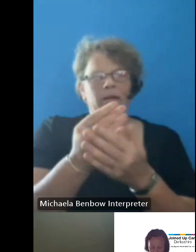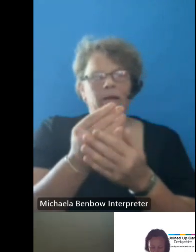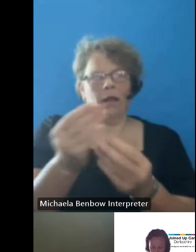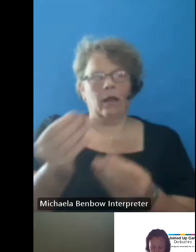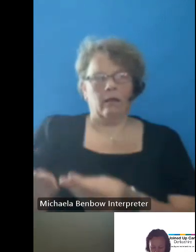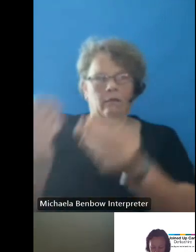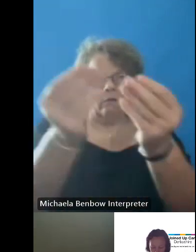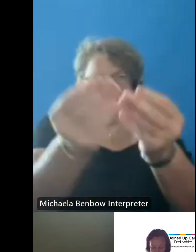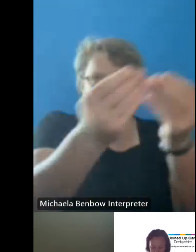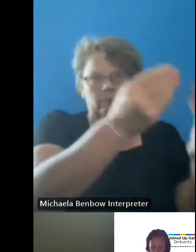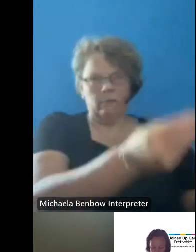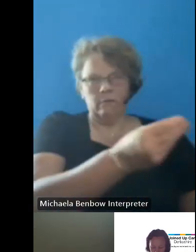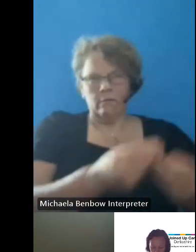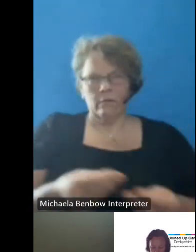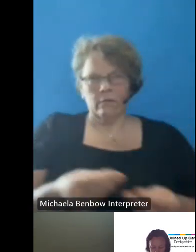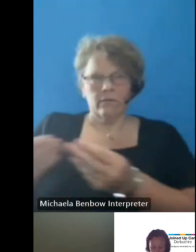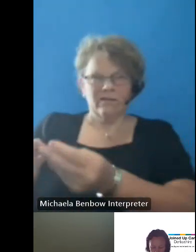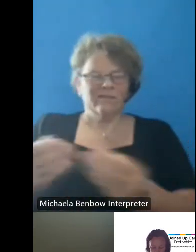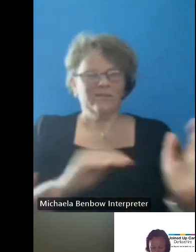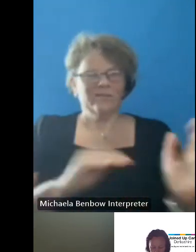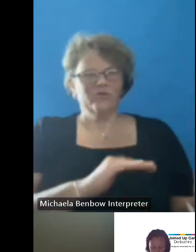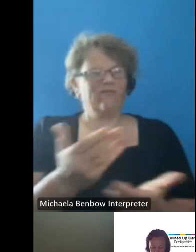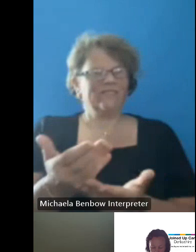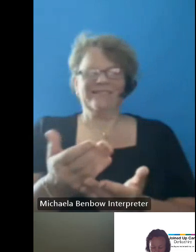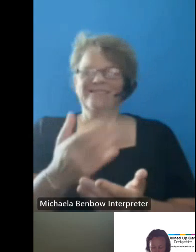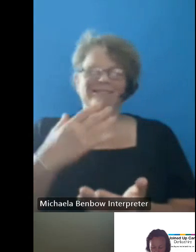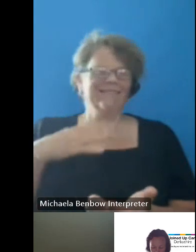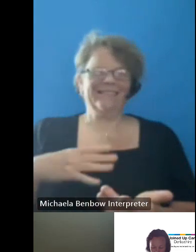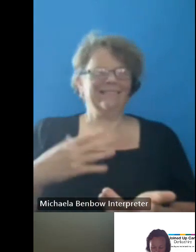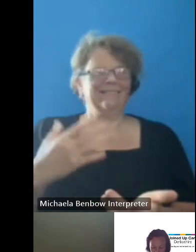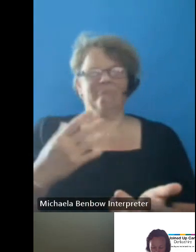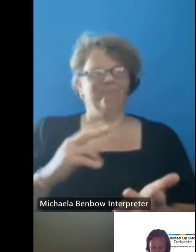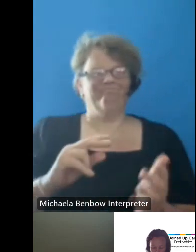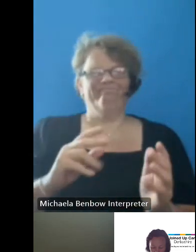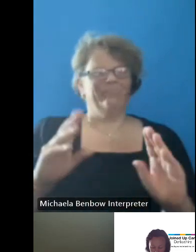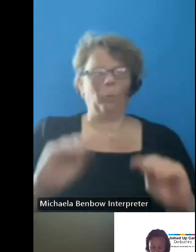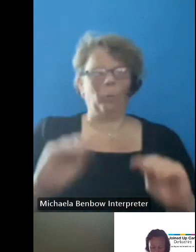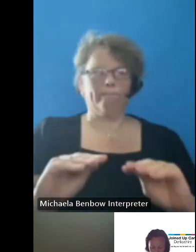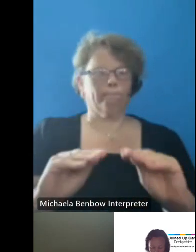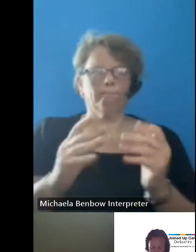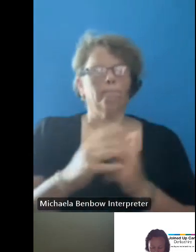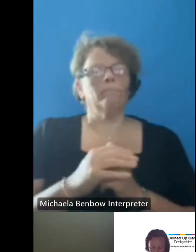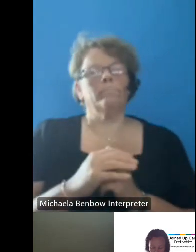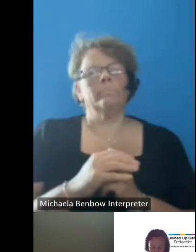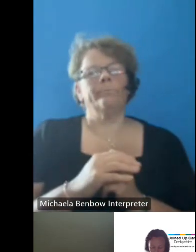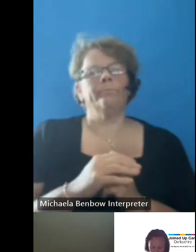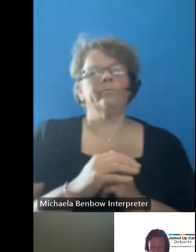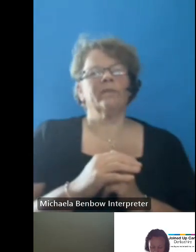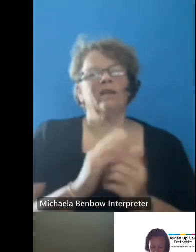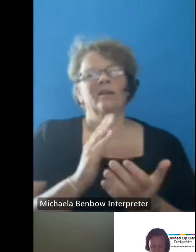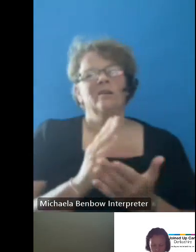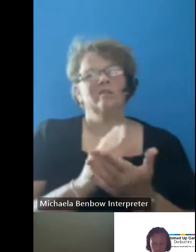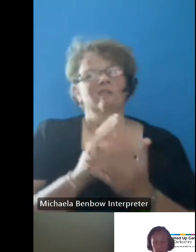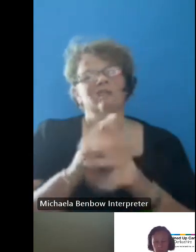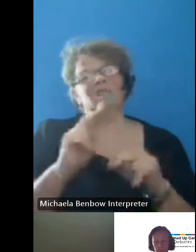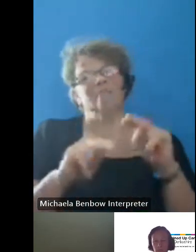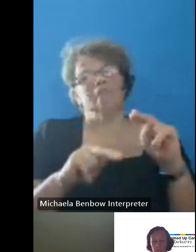is actually designed out. So kind of our assessment has been quite an honest